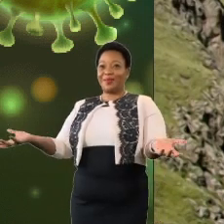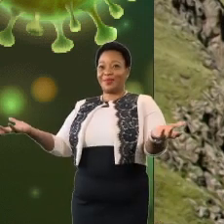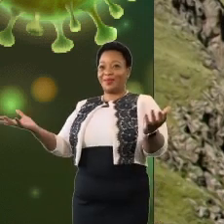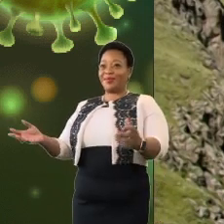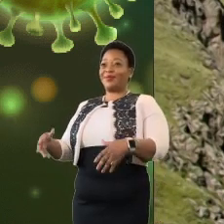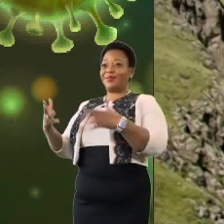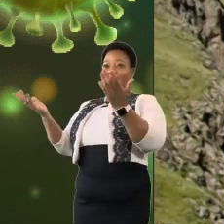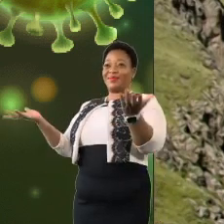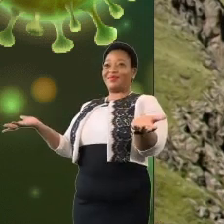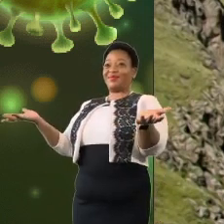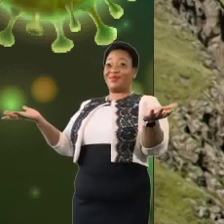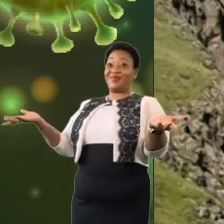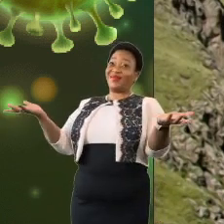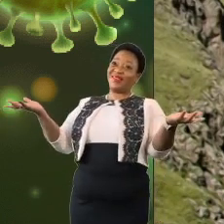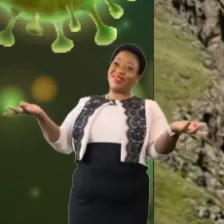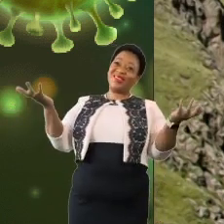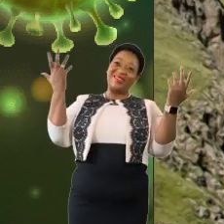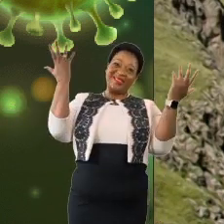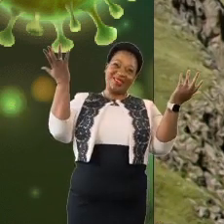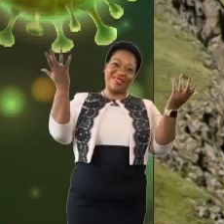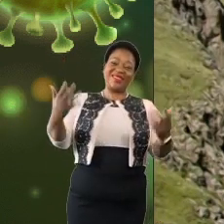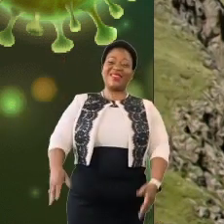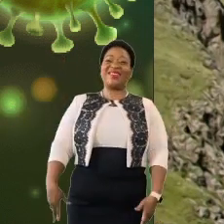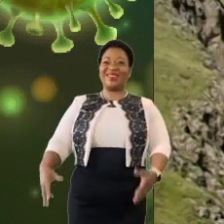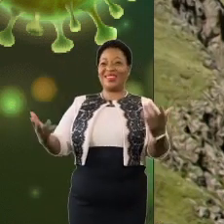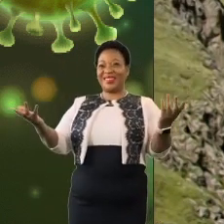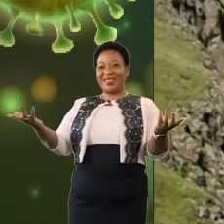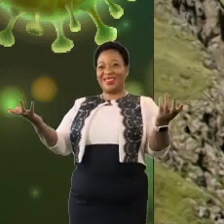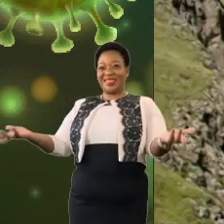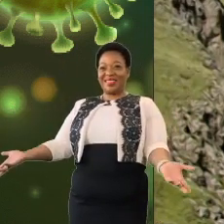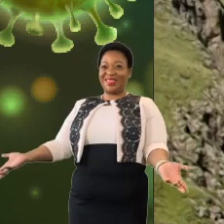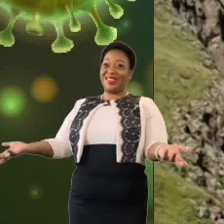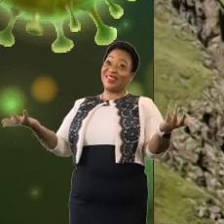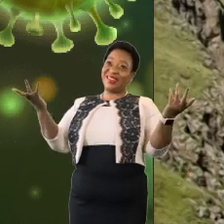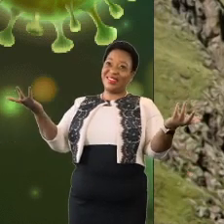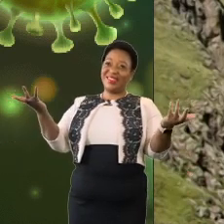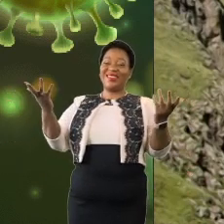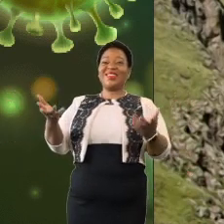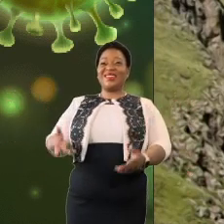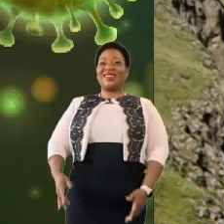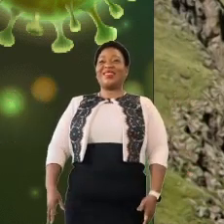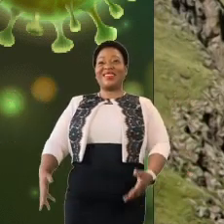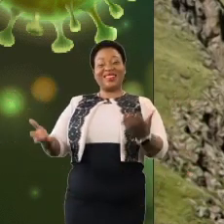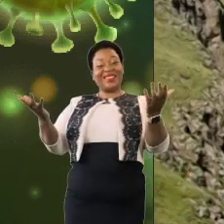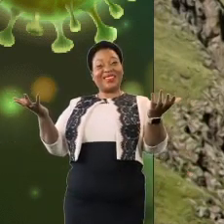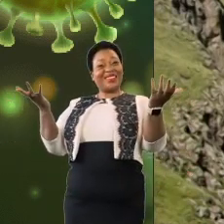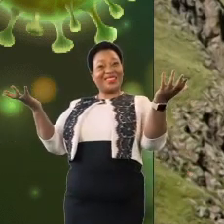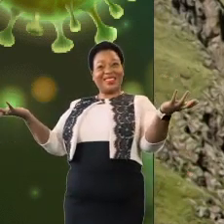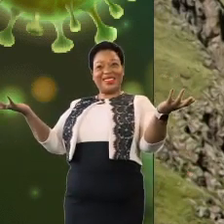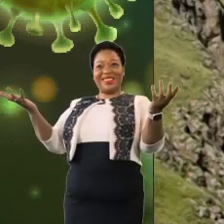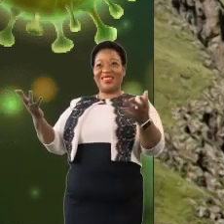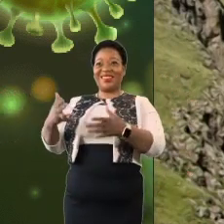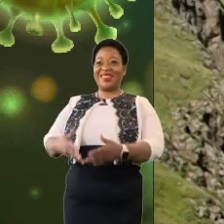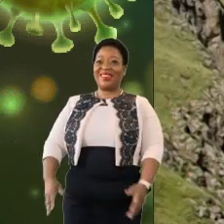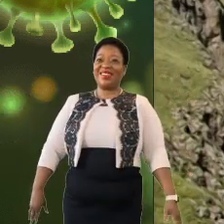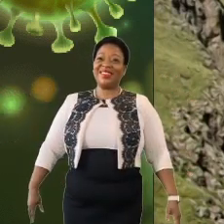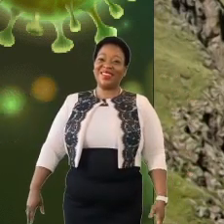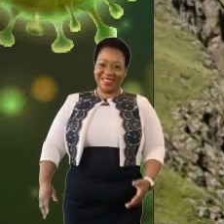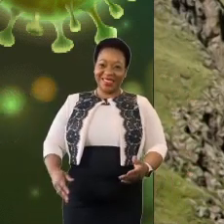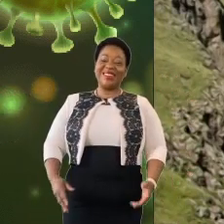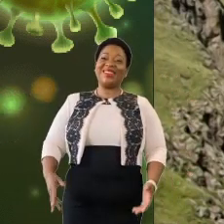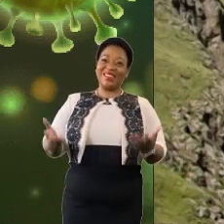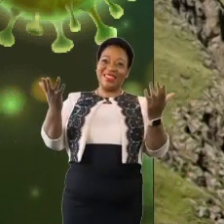of the Premier, also with the Academy and the work that the Academy is doing on coordination of skills